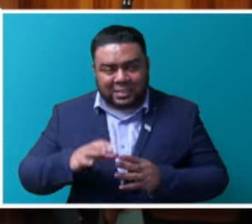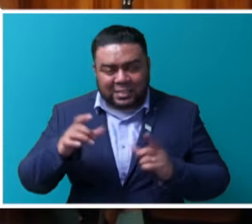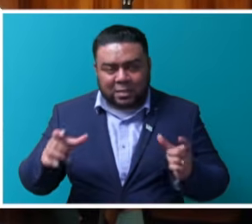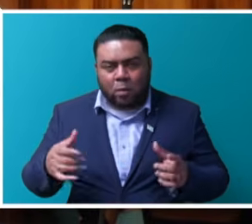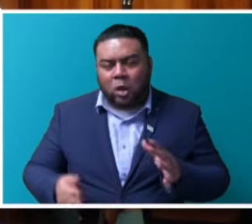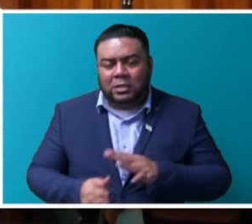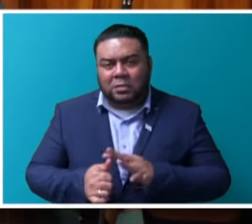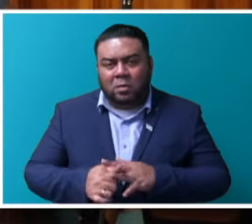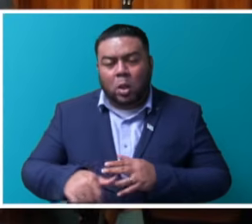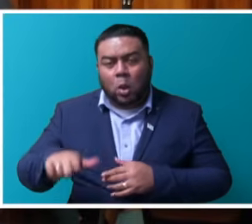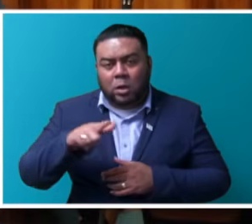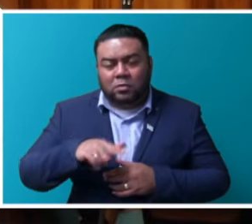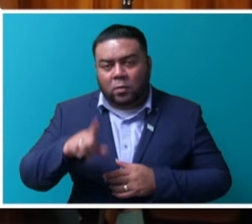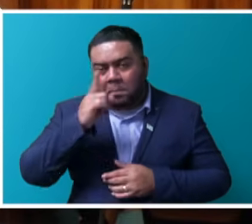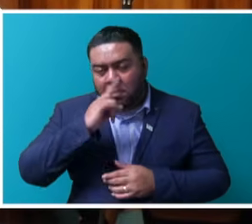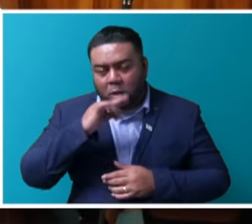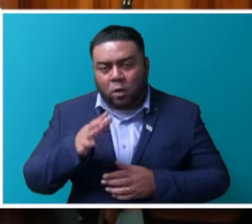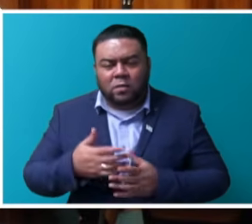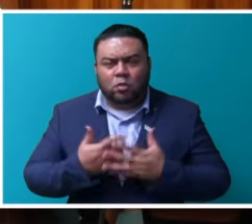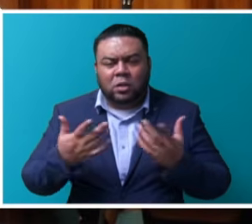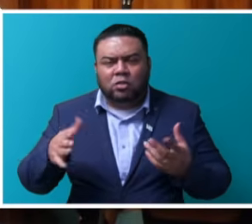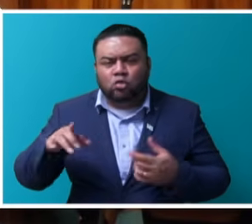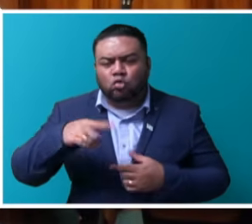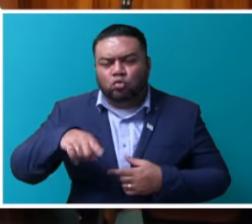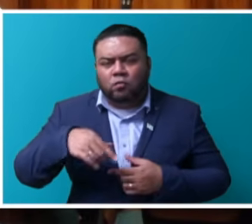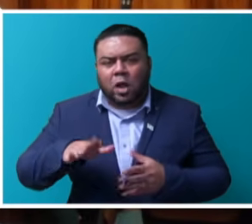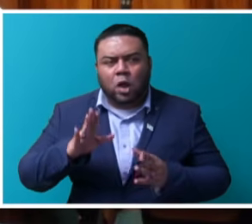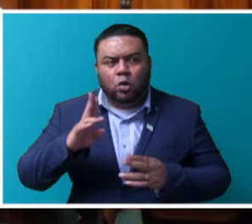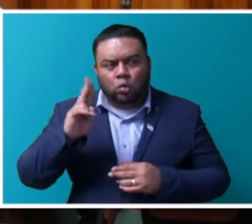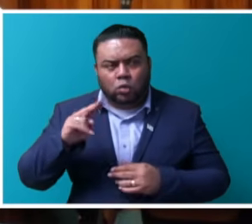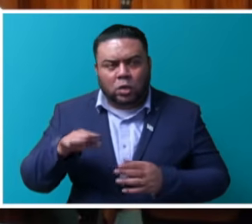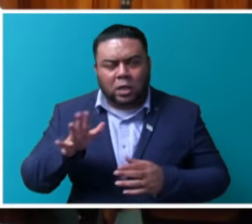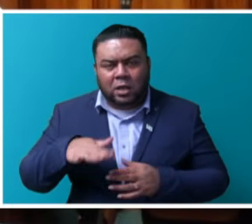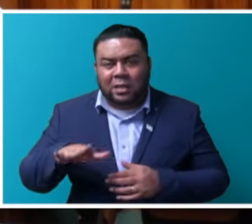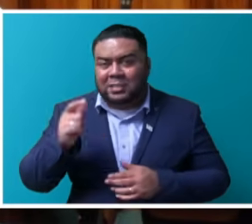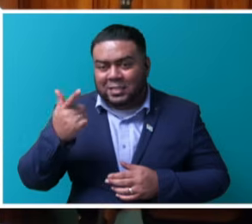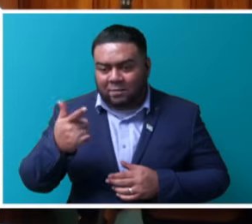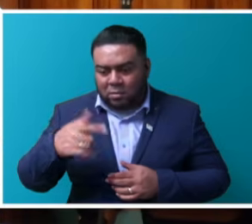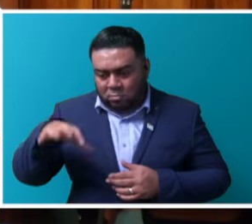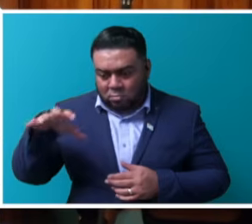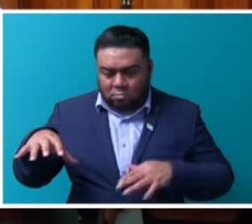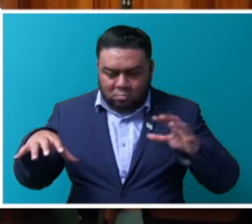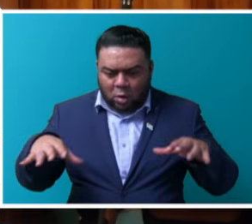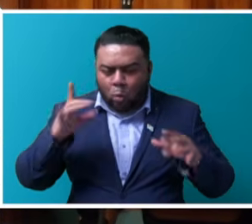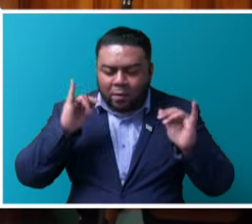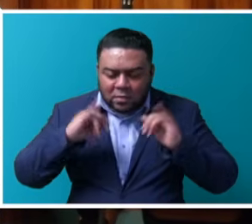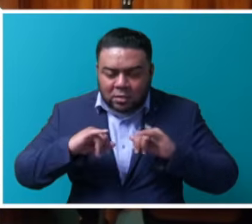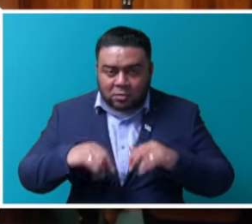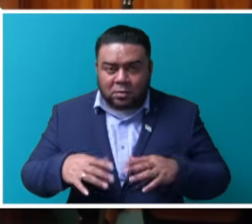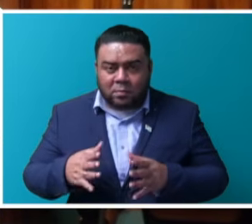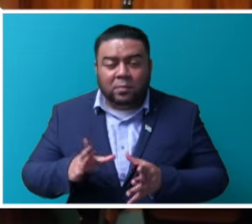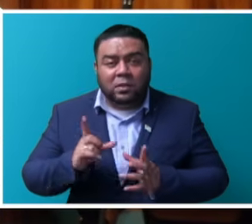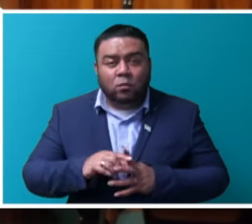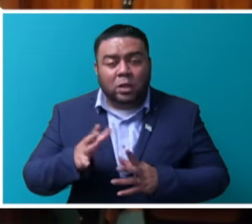accessible location for the people of the greater Suba and Usuri area. 7 sites are currently under investigation, including